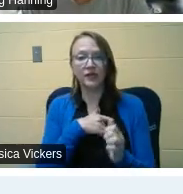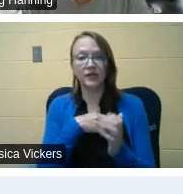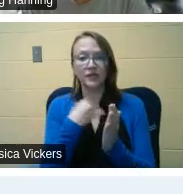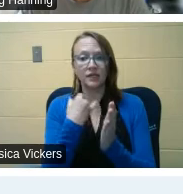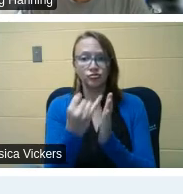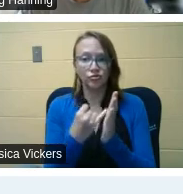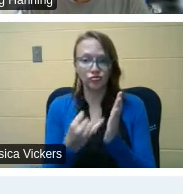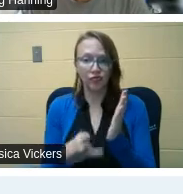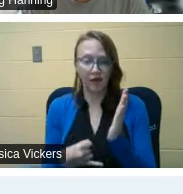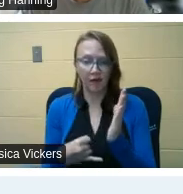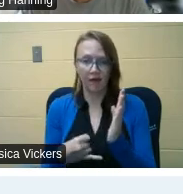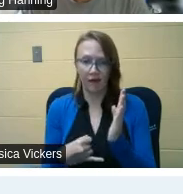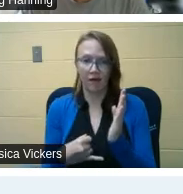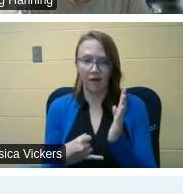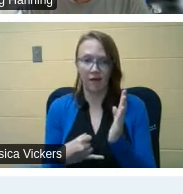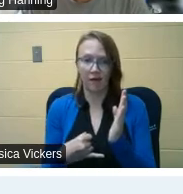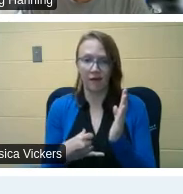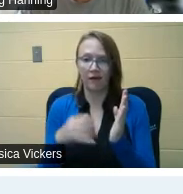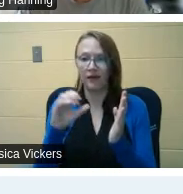sprites in OctoStudio?